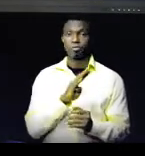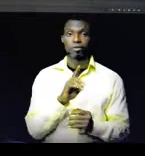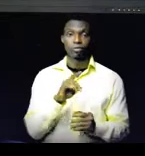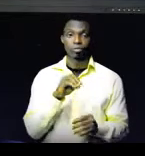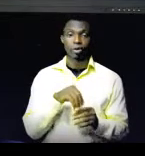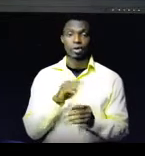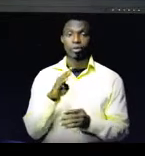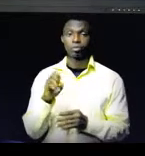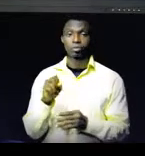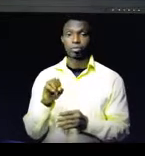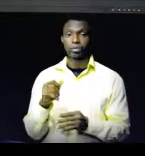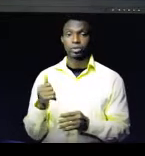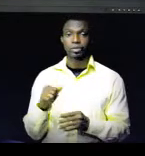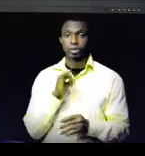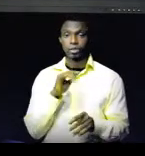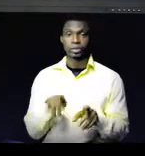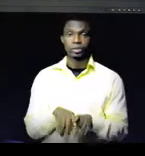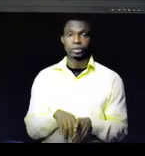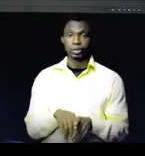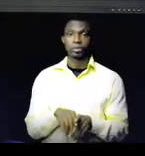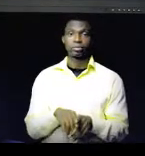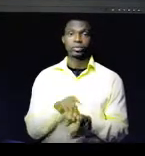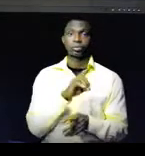41 in base 10 is the same as